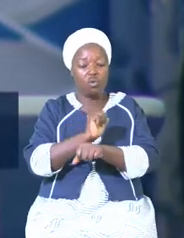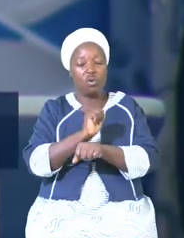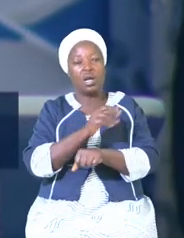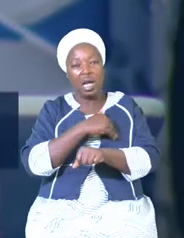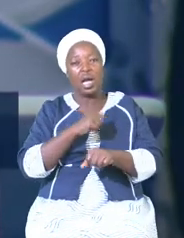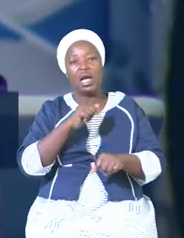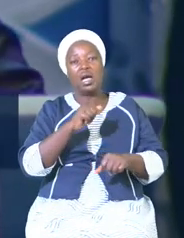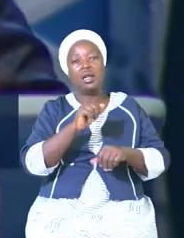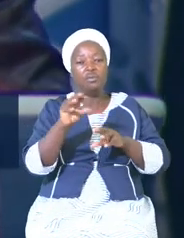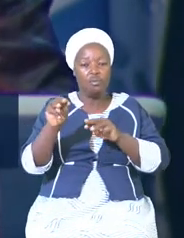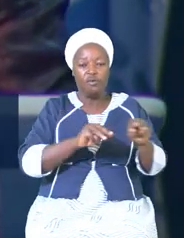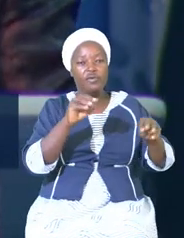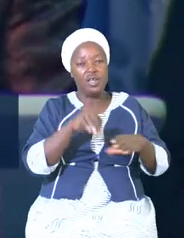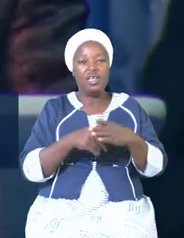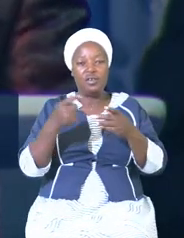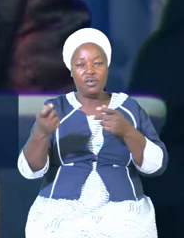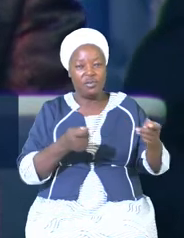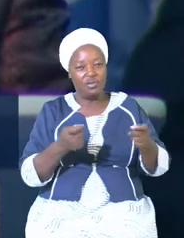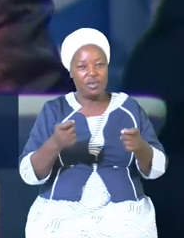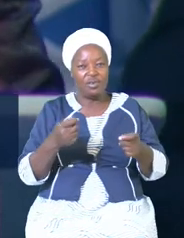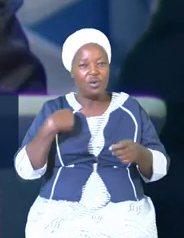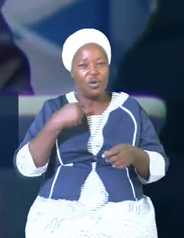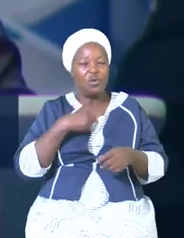We are not going back home the way we came.